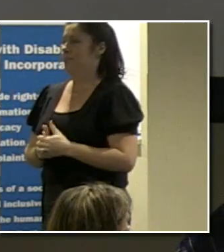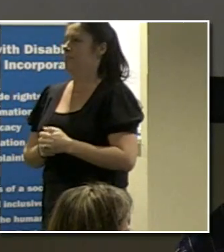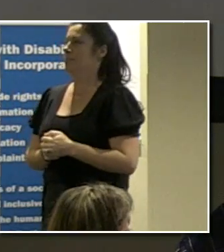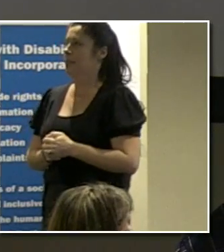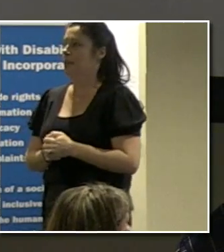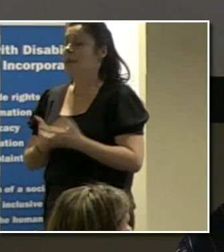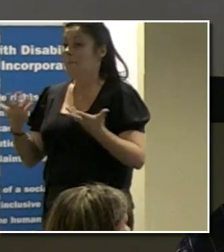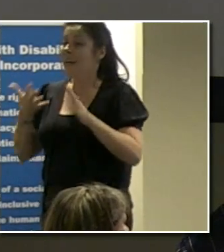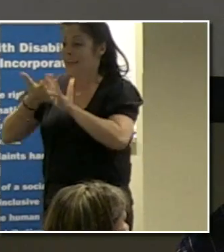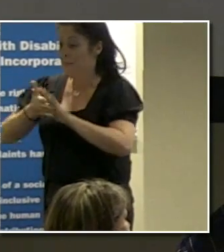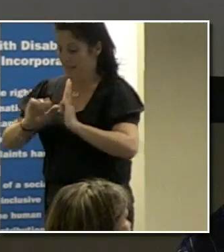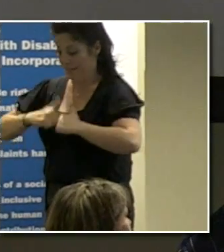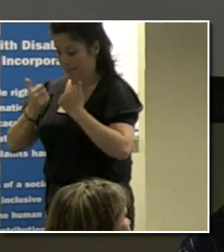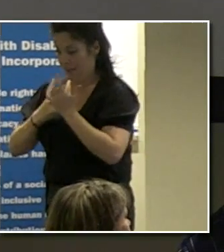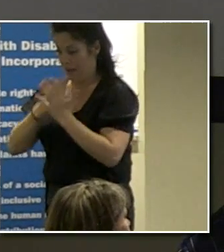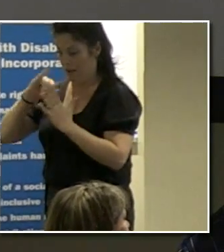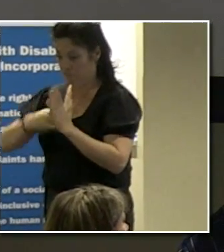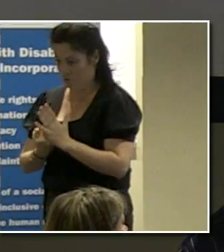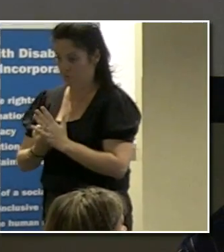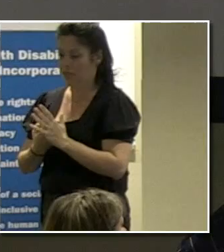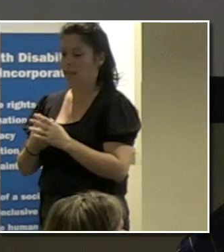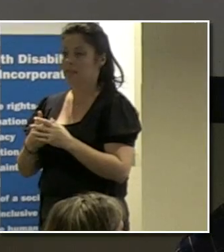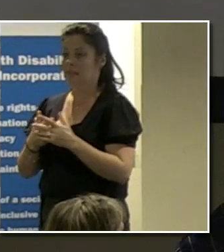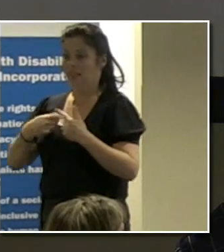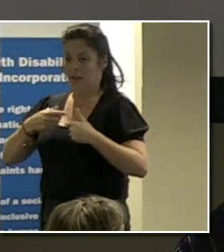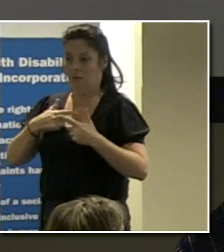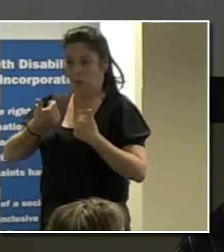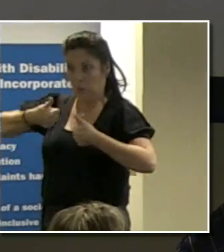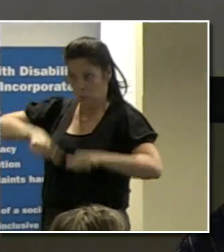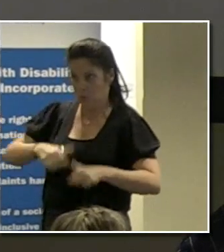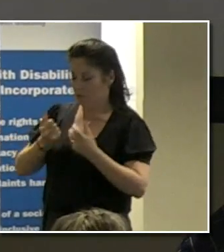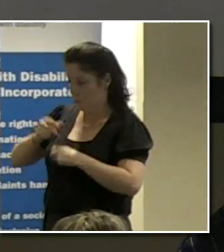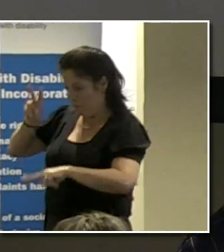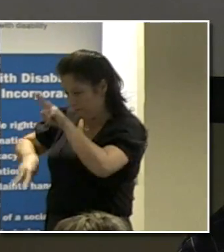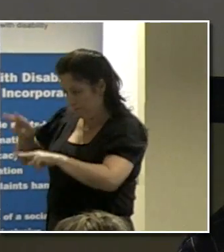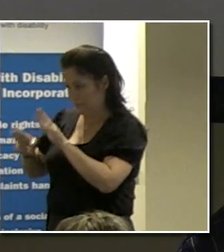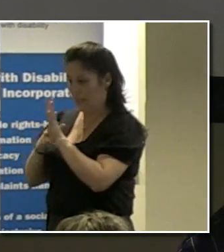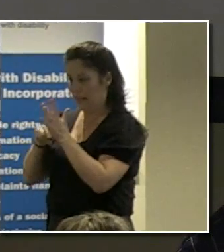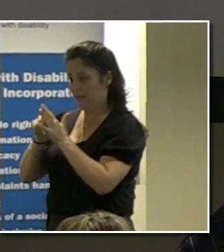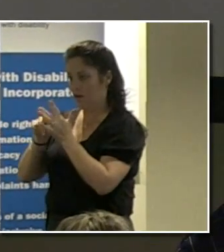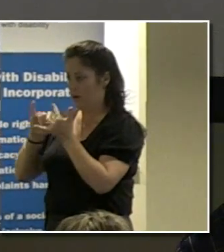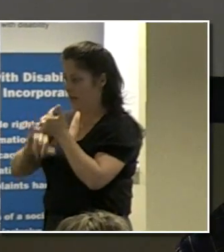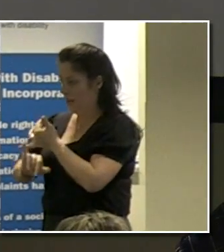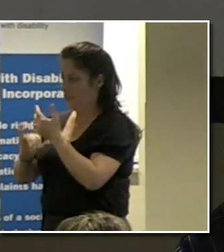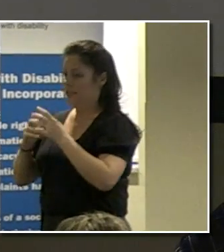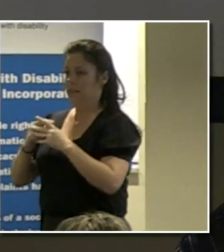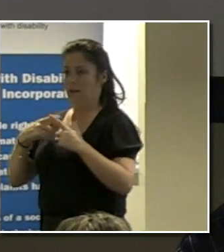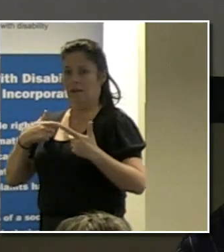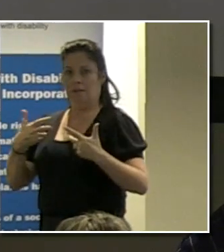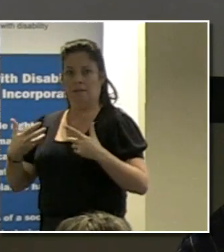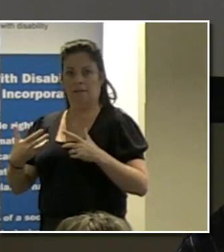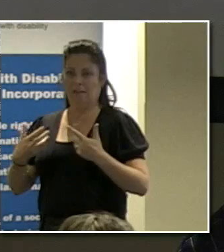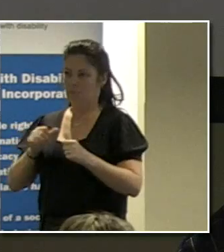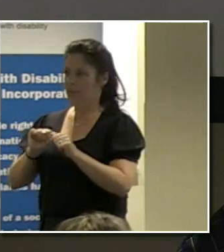the project that we won to evaluate the NDIS was judged as not just the best project in Australia, but the best project